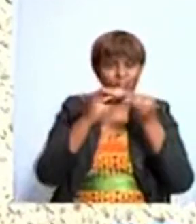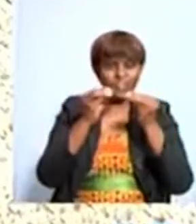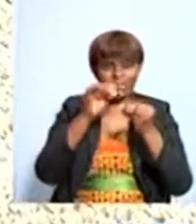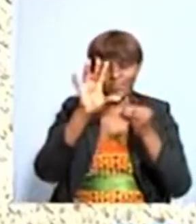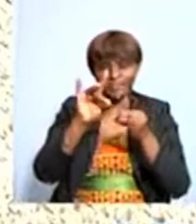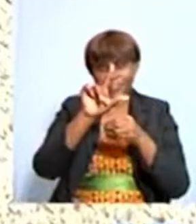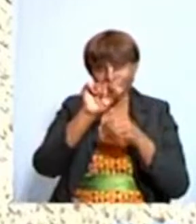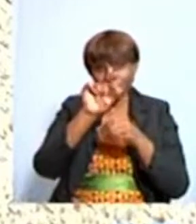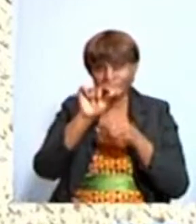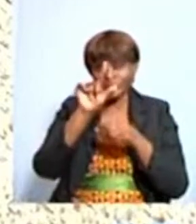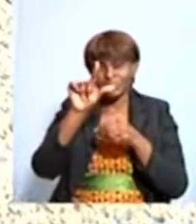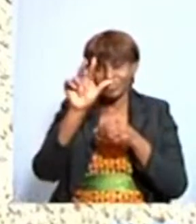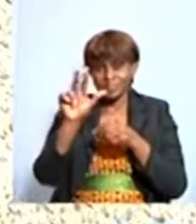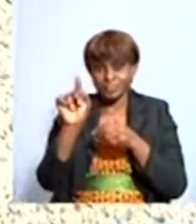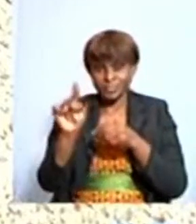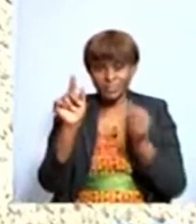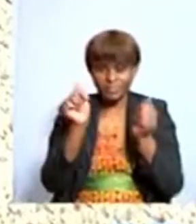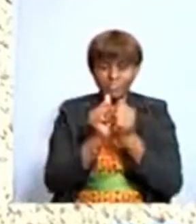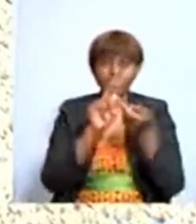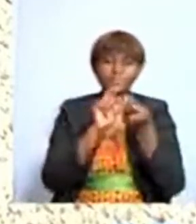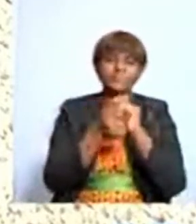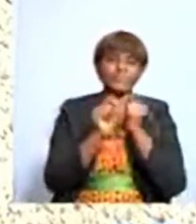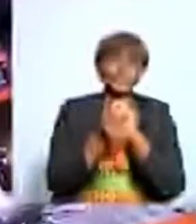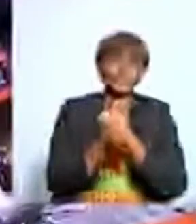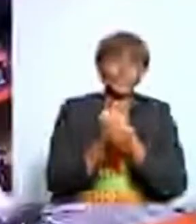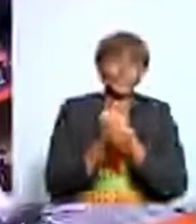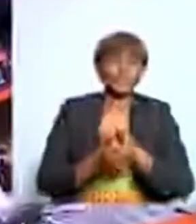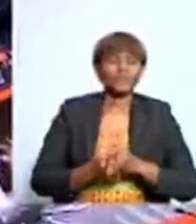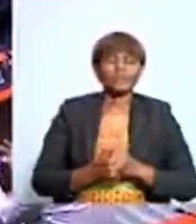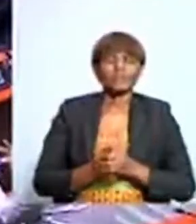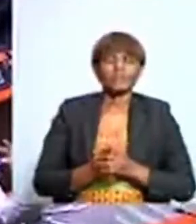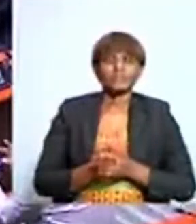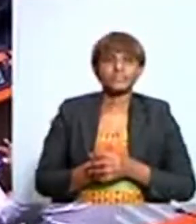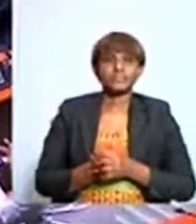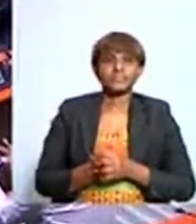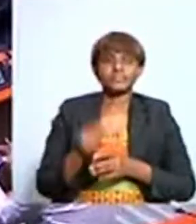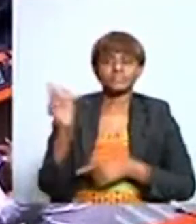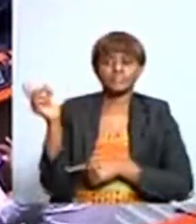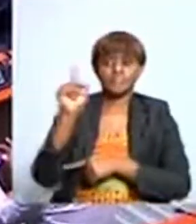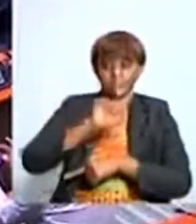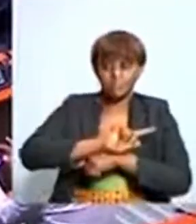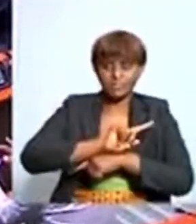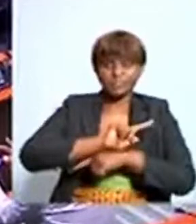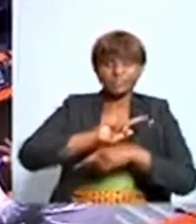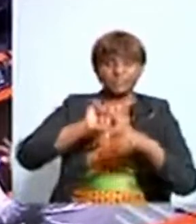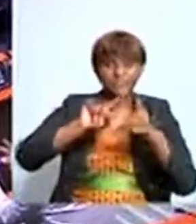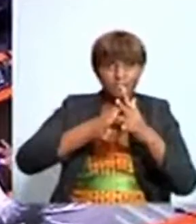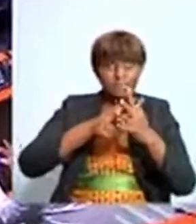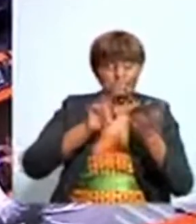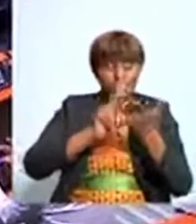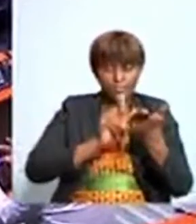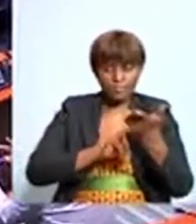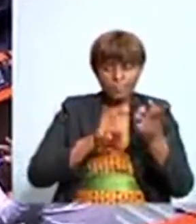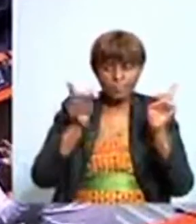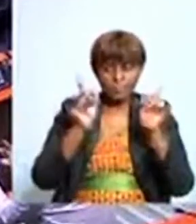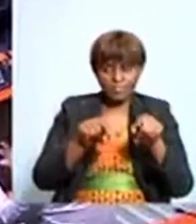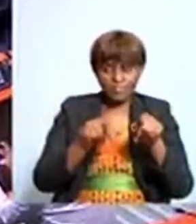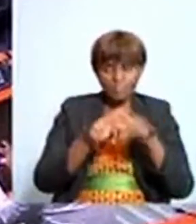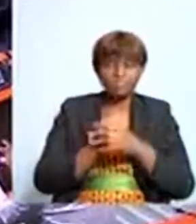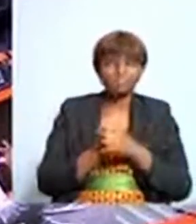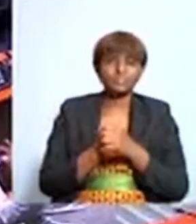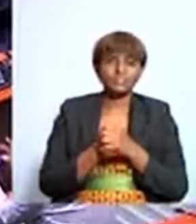of 2023 with amendments. Day for resumption of the report.